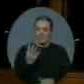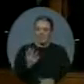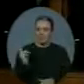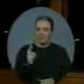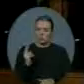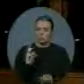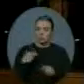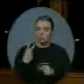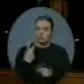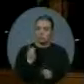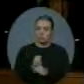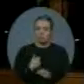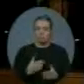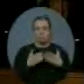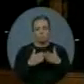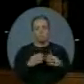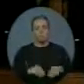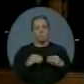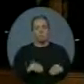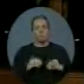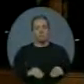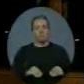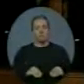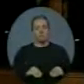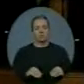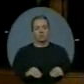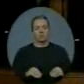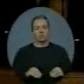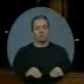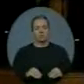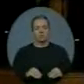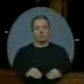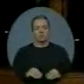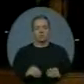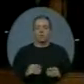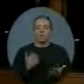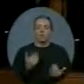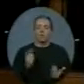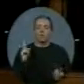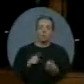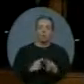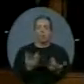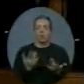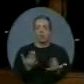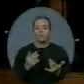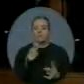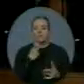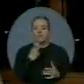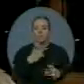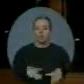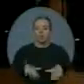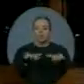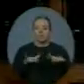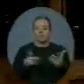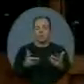to tell the Canadian people how many floods it's going to take, how many evacuations it's going to take before they finally move these families to safe